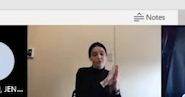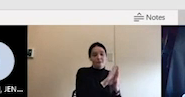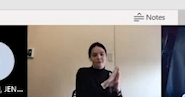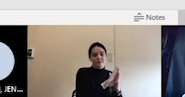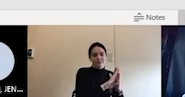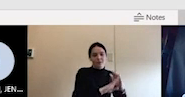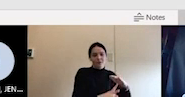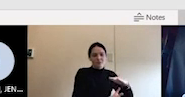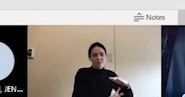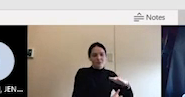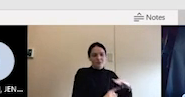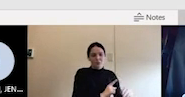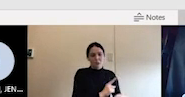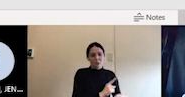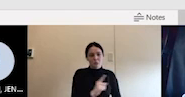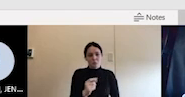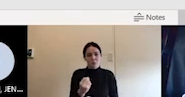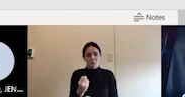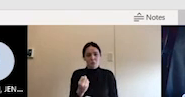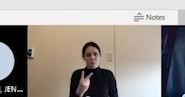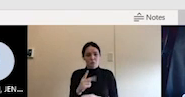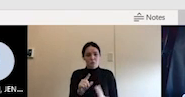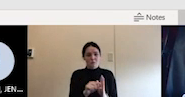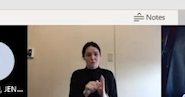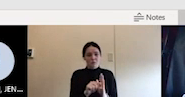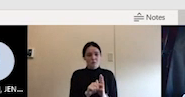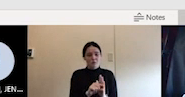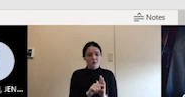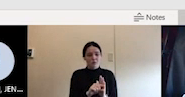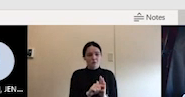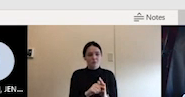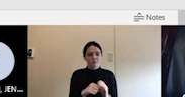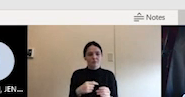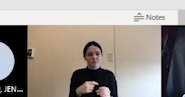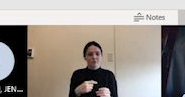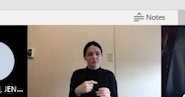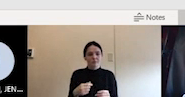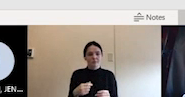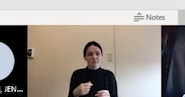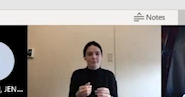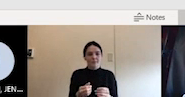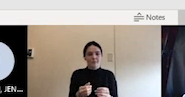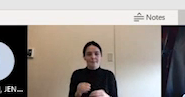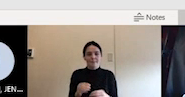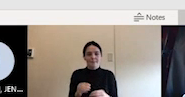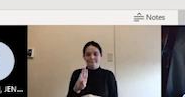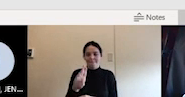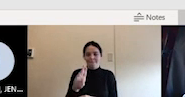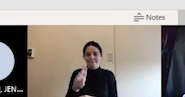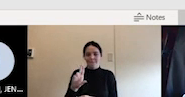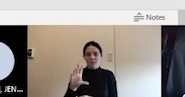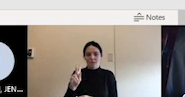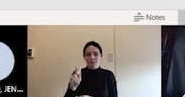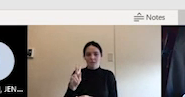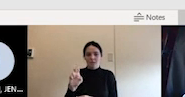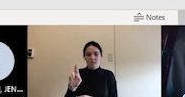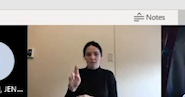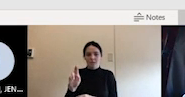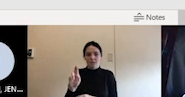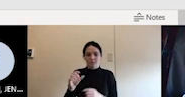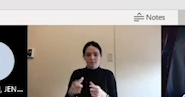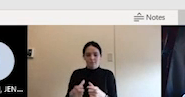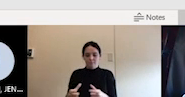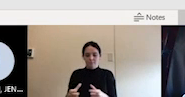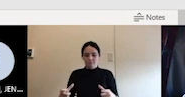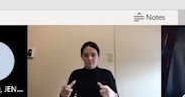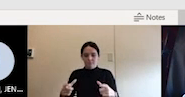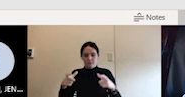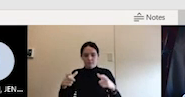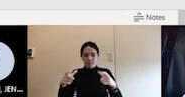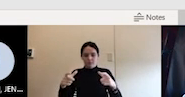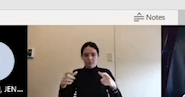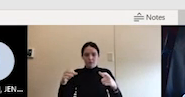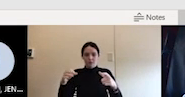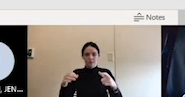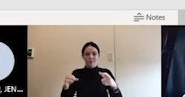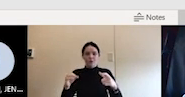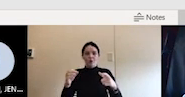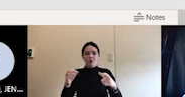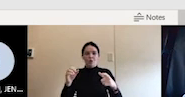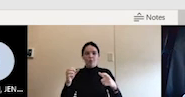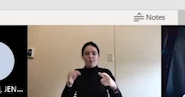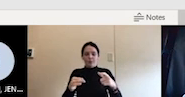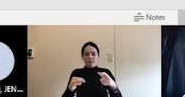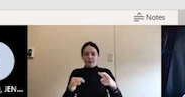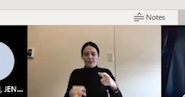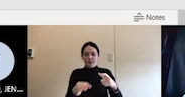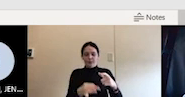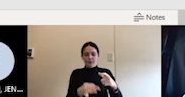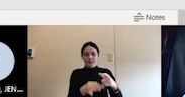Here's something. I would take a bucket, cut a hole in the bottom of the bucket, suspend it from the air, put a spigot of